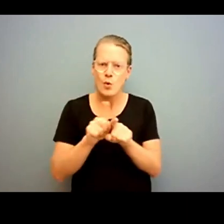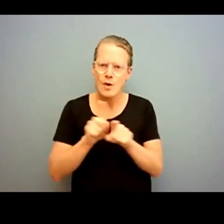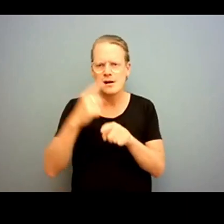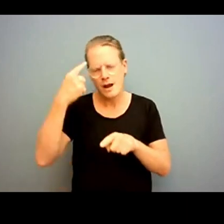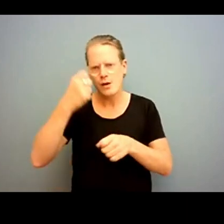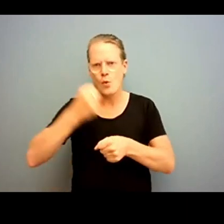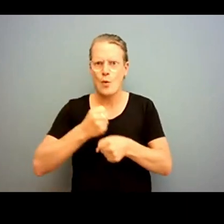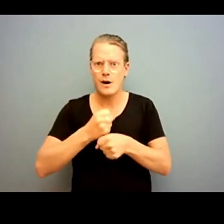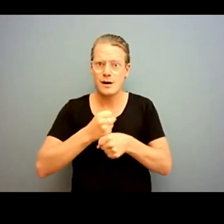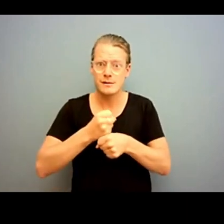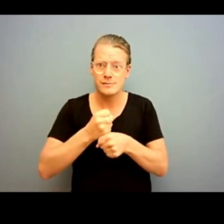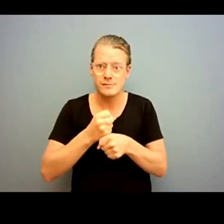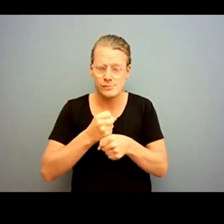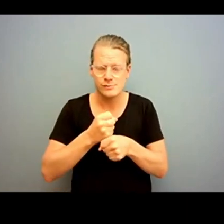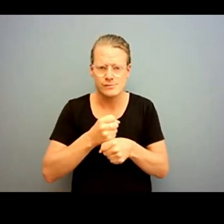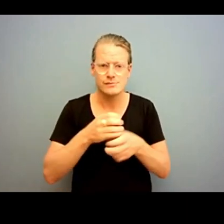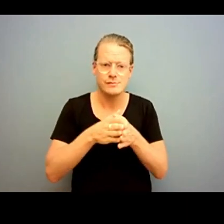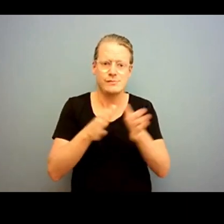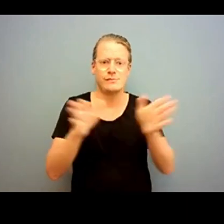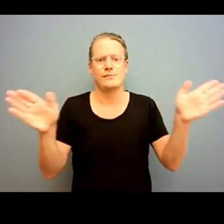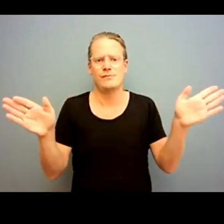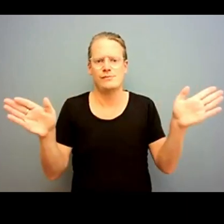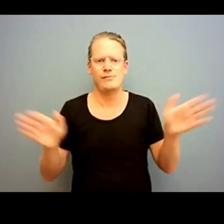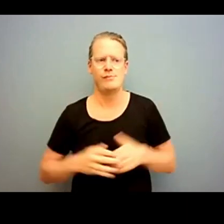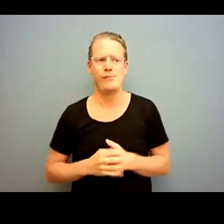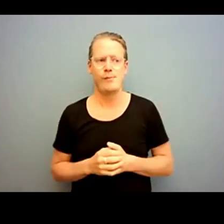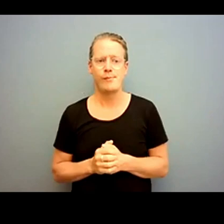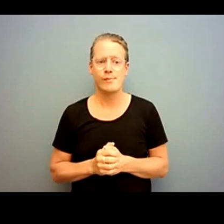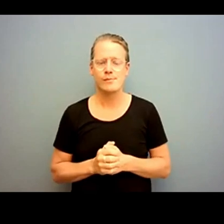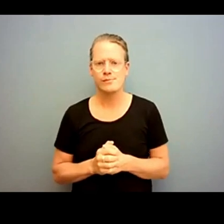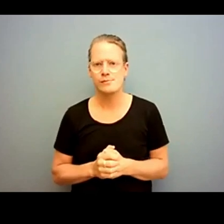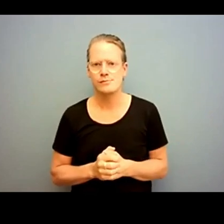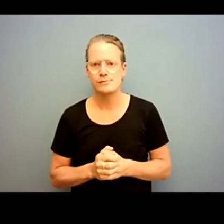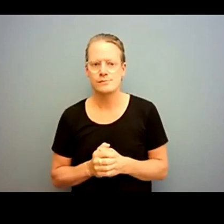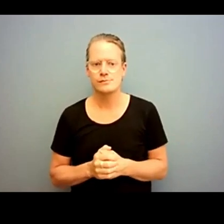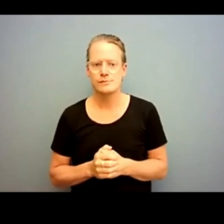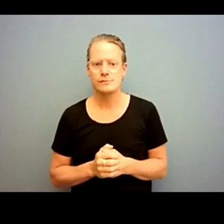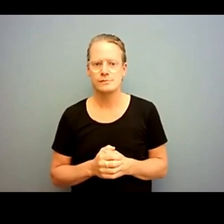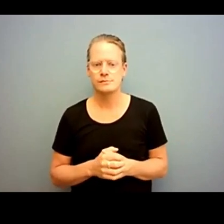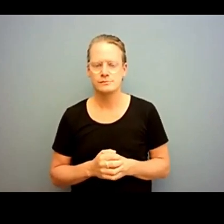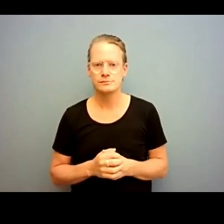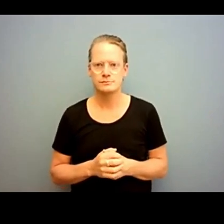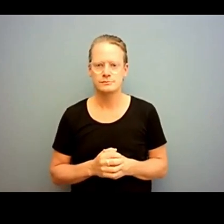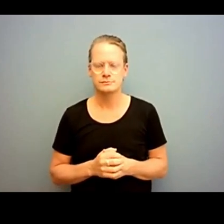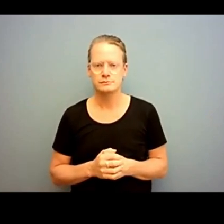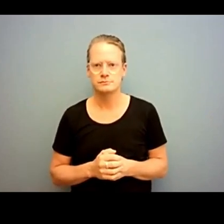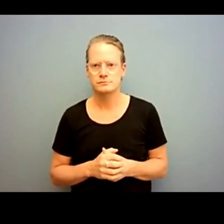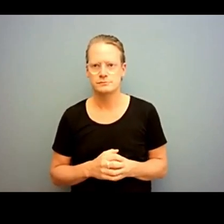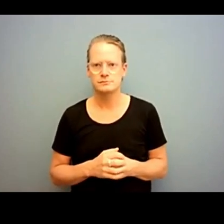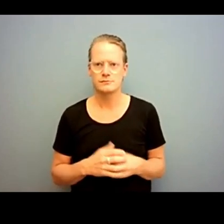beyond litigation, beyond court-centric approaches. When you stand back and think about